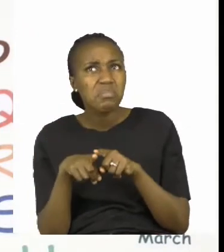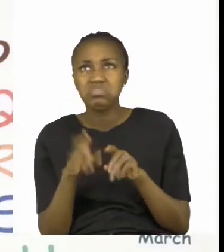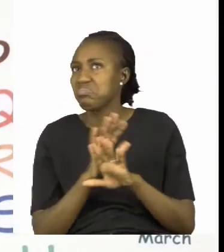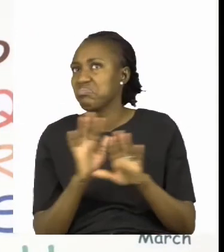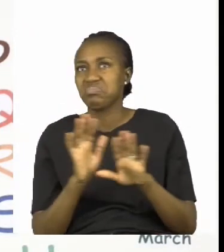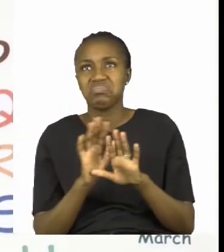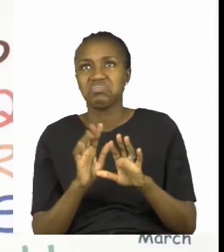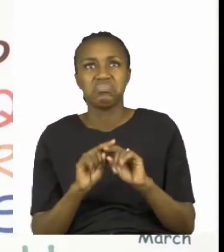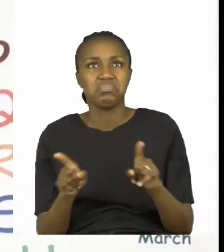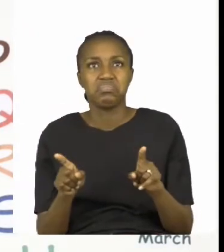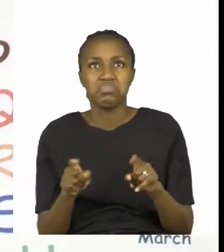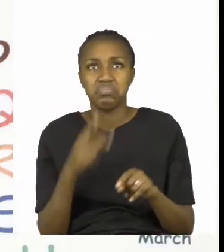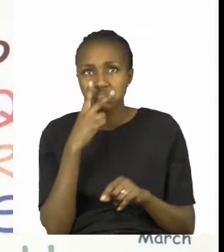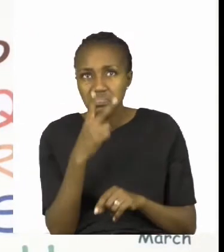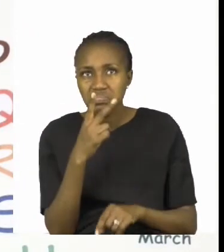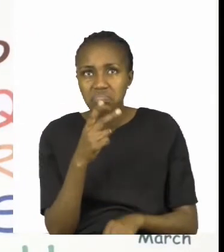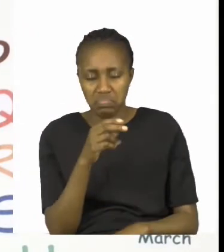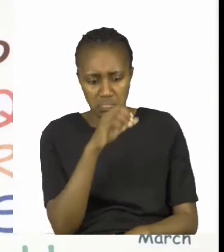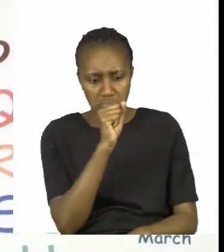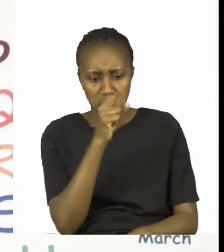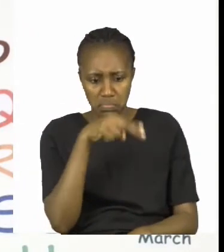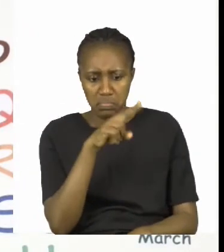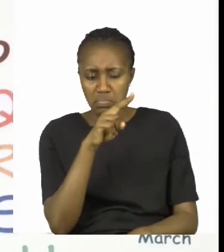rhyme. Let's try sun,